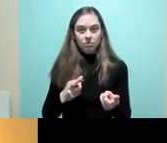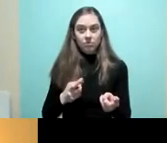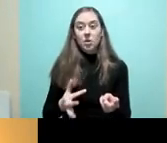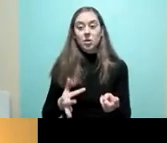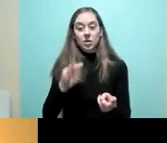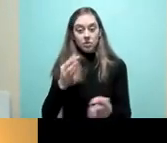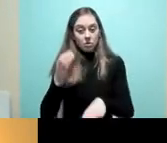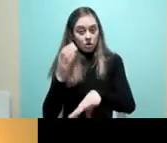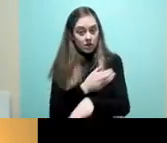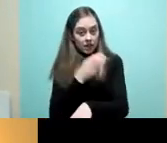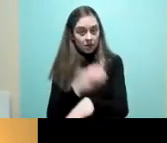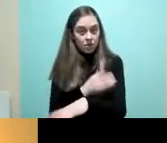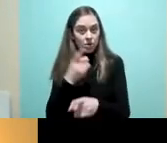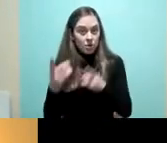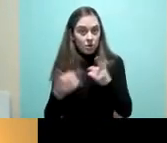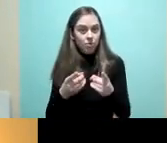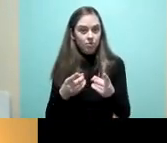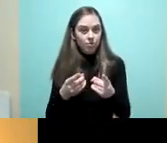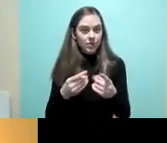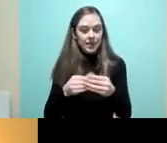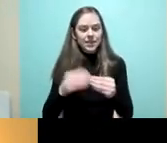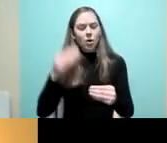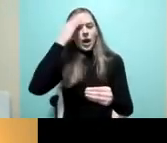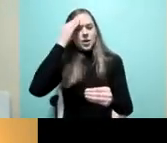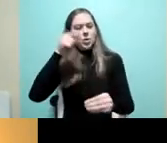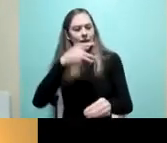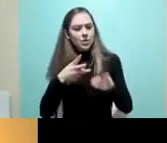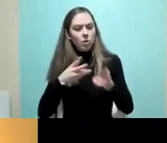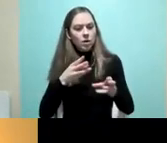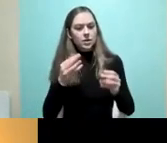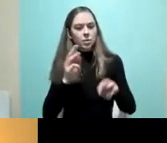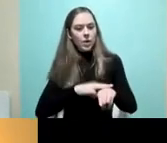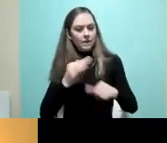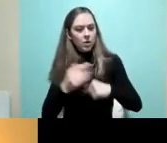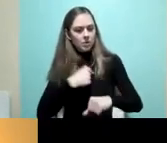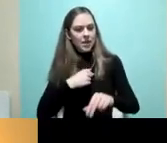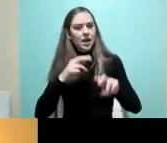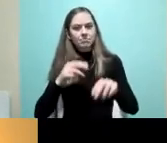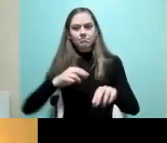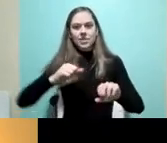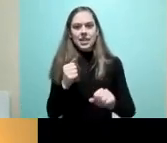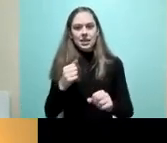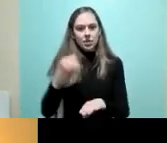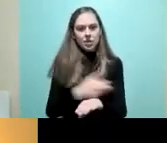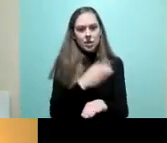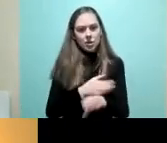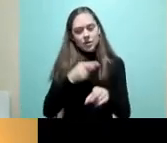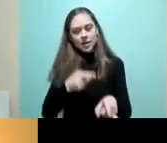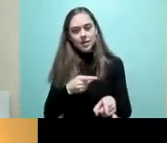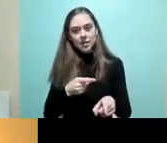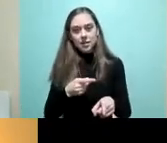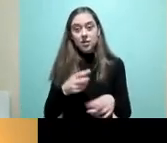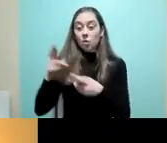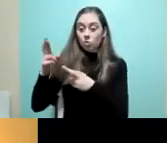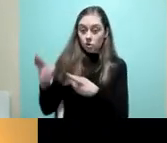things that work for you. And if you keep doing it, routine equals consistency, and consistency